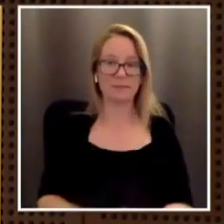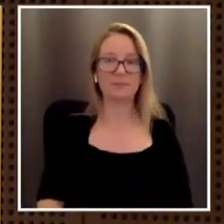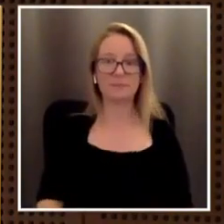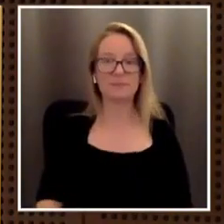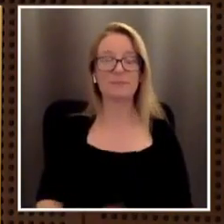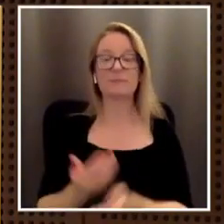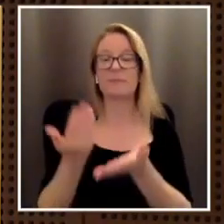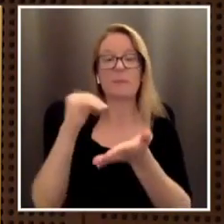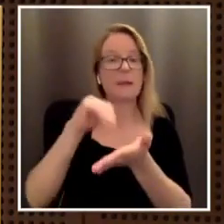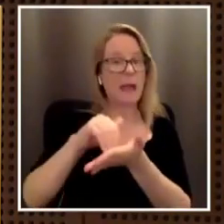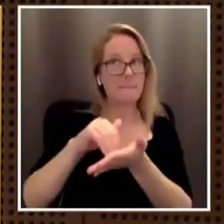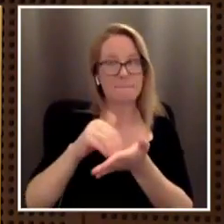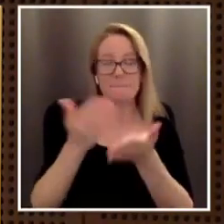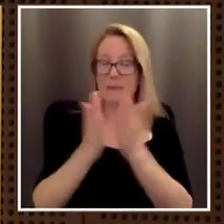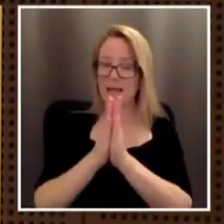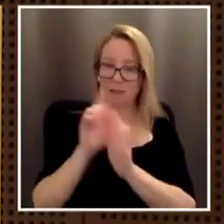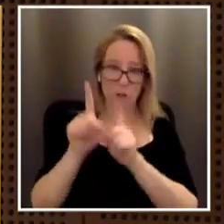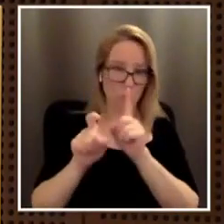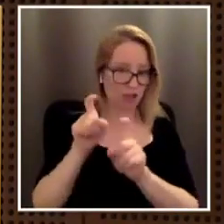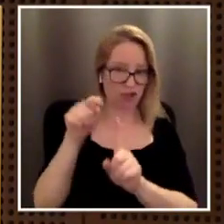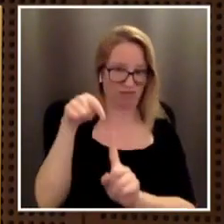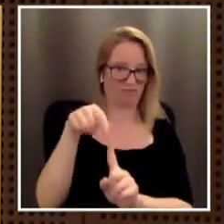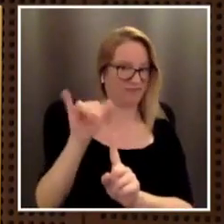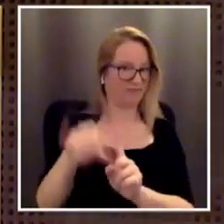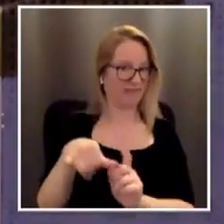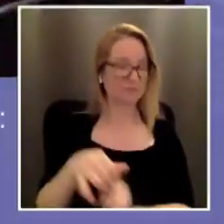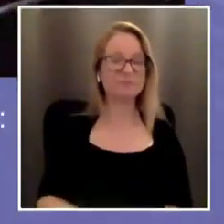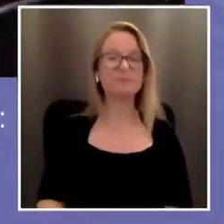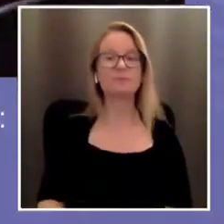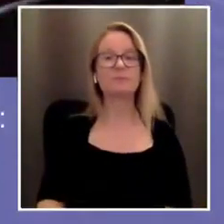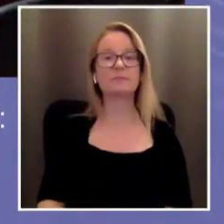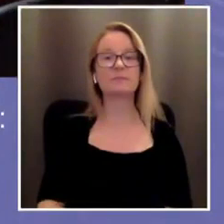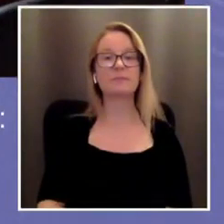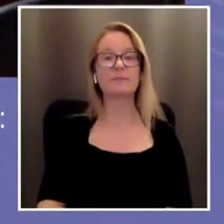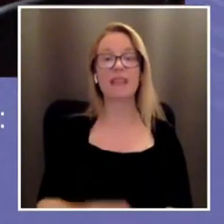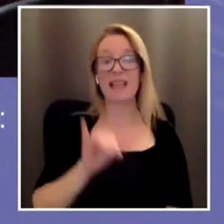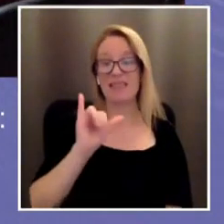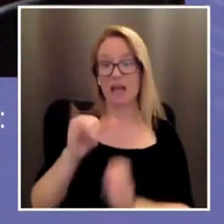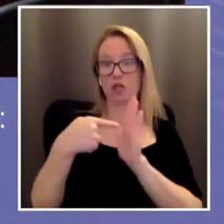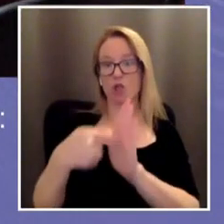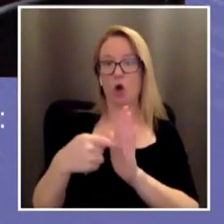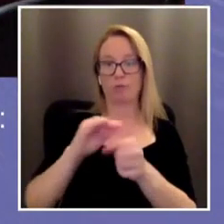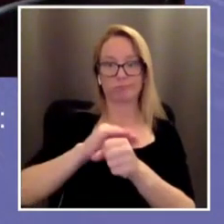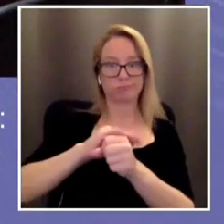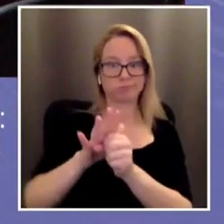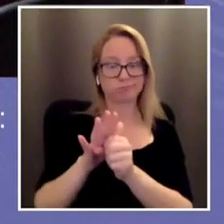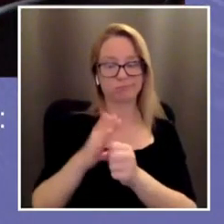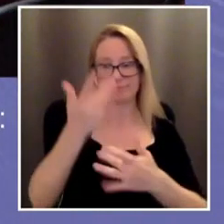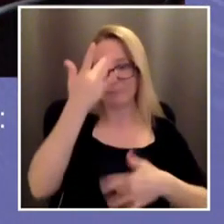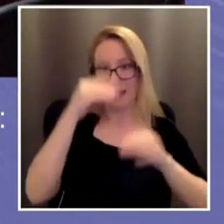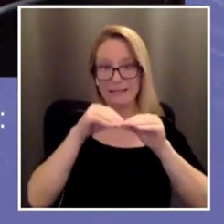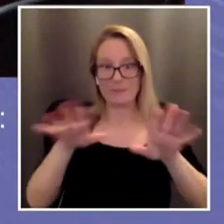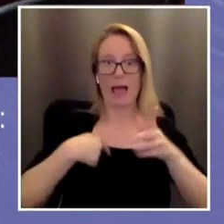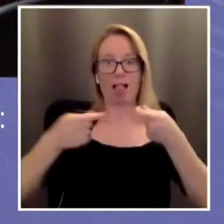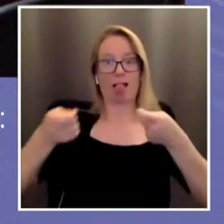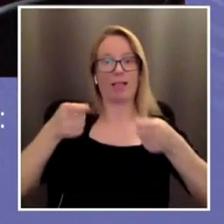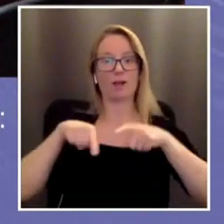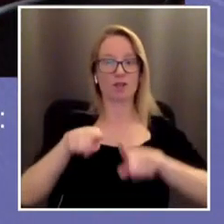Again, asking questions. So this is the pandemic. This is me directing in the